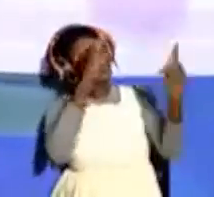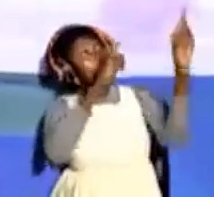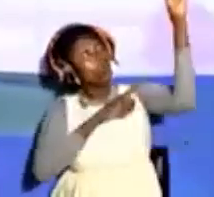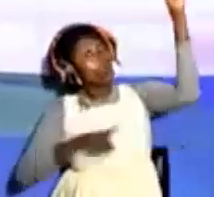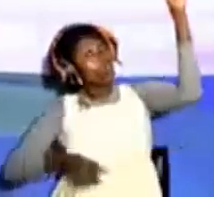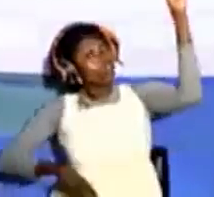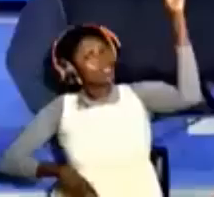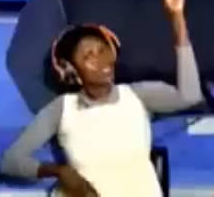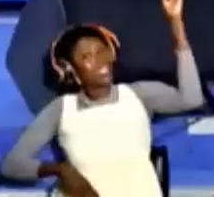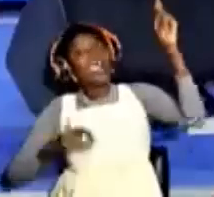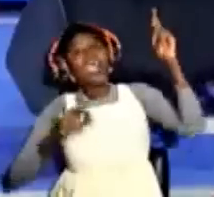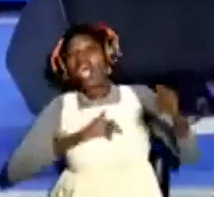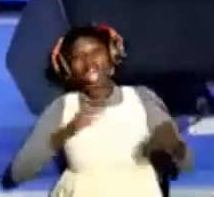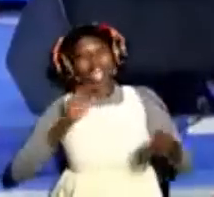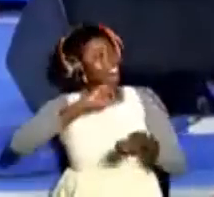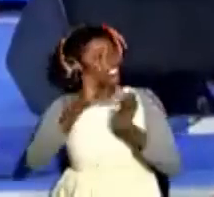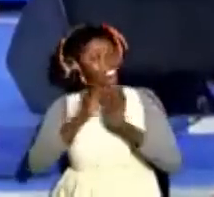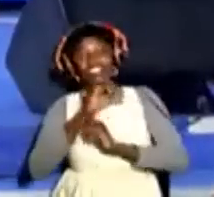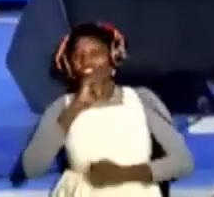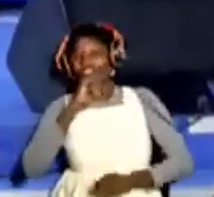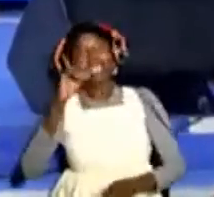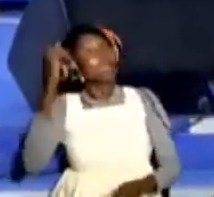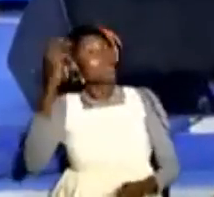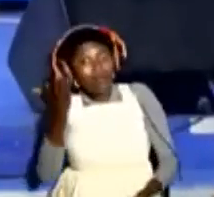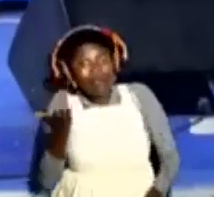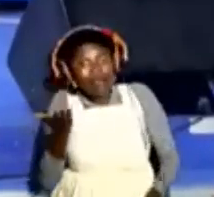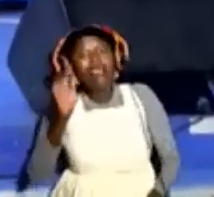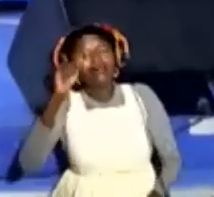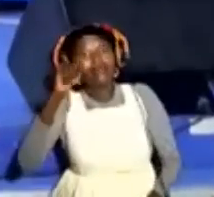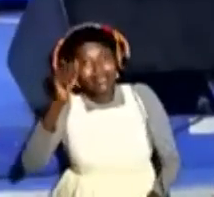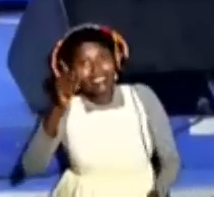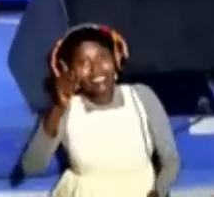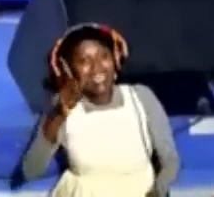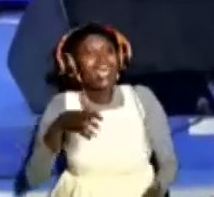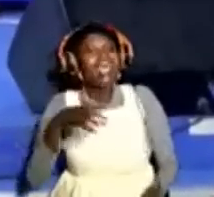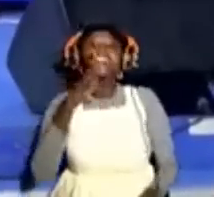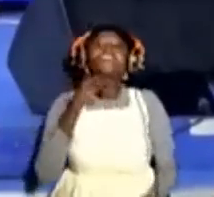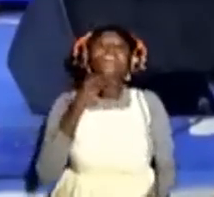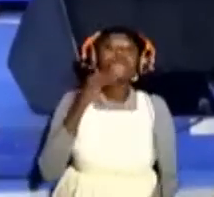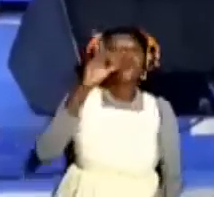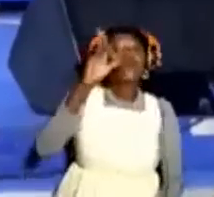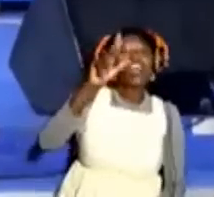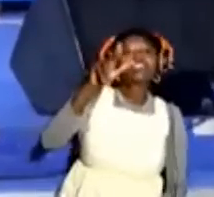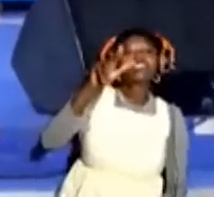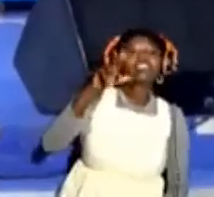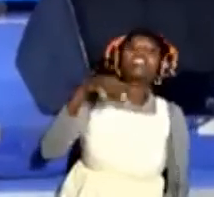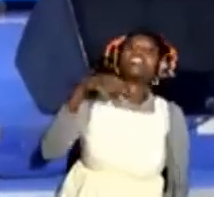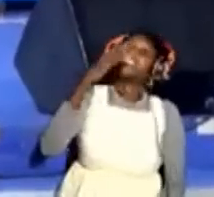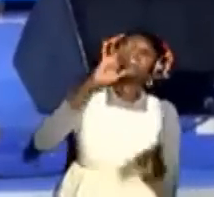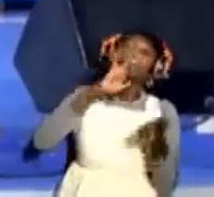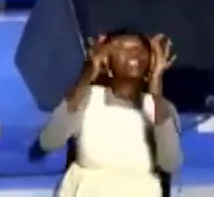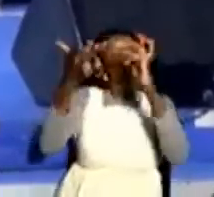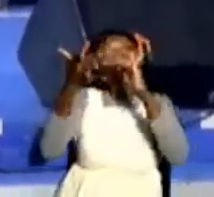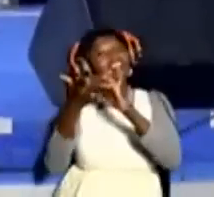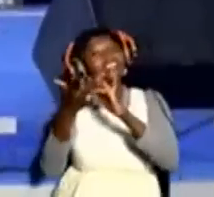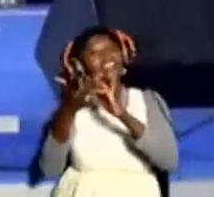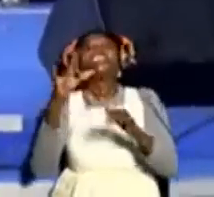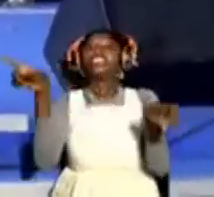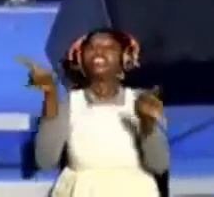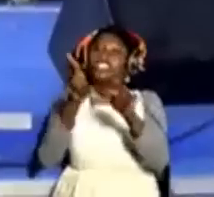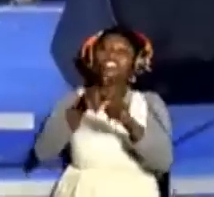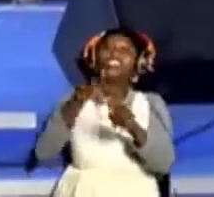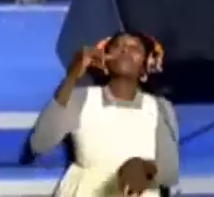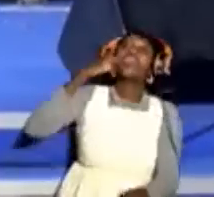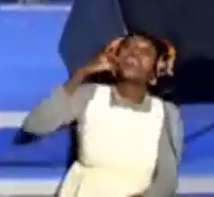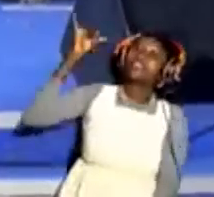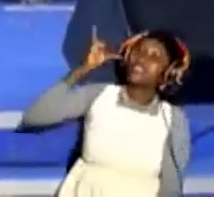Lord. I change not. Abi? Hebrews 13 says, Jesus is the